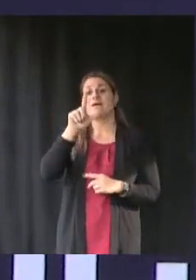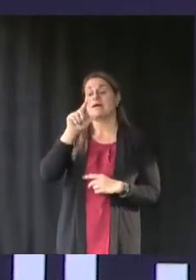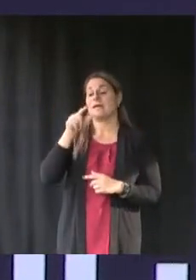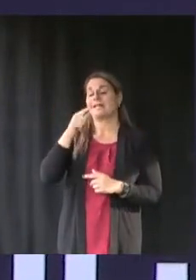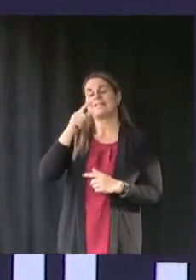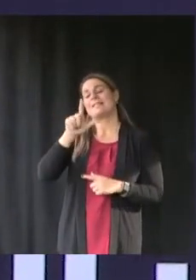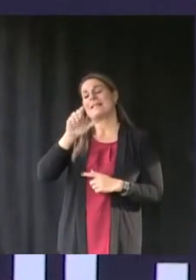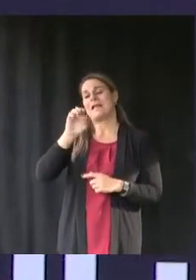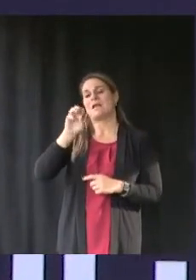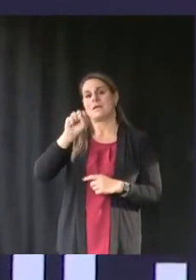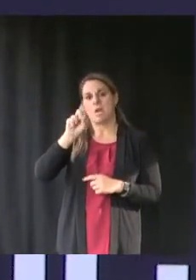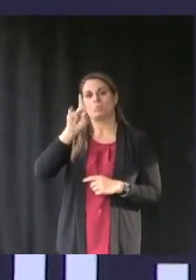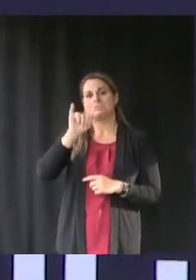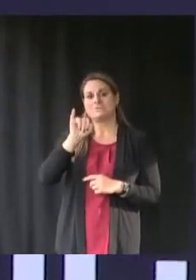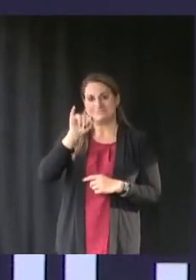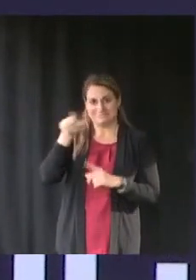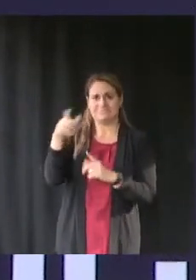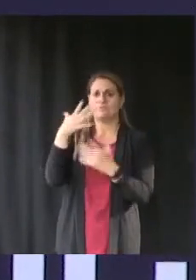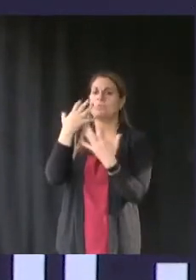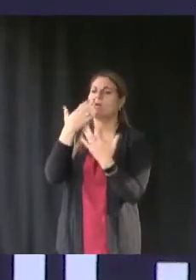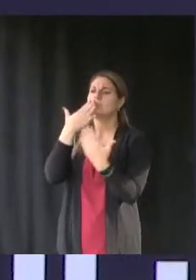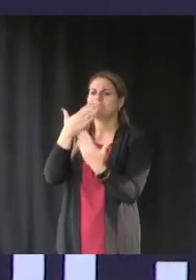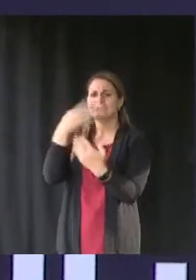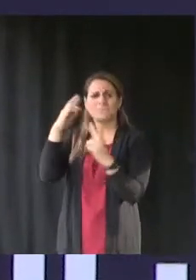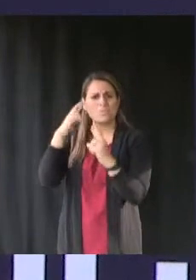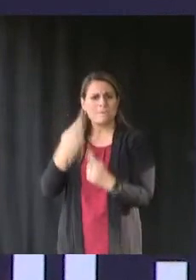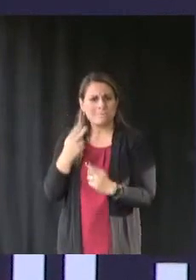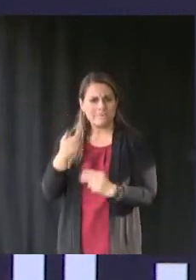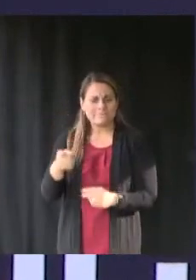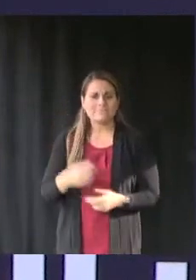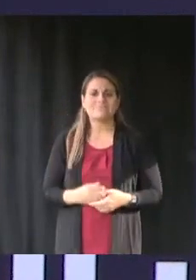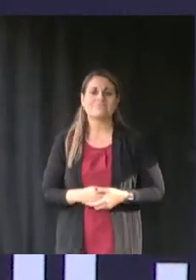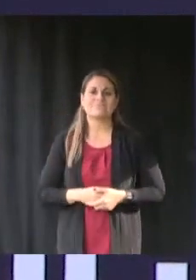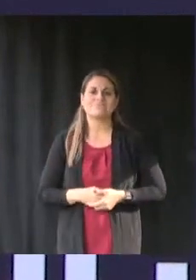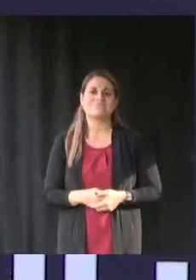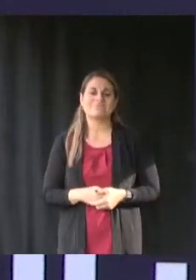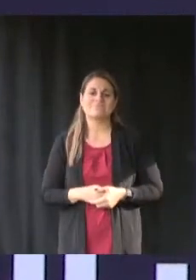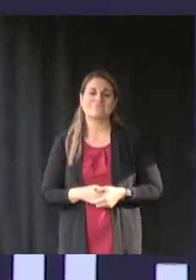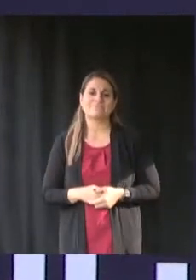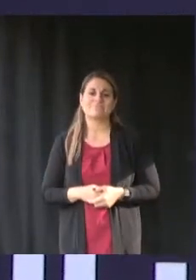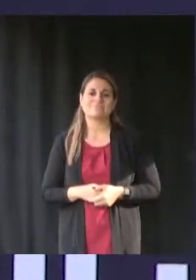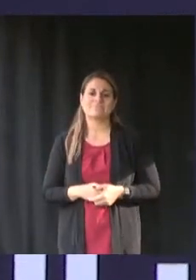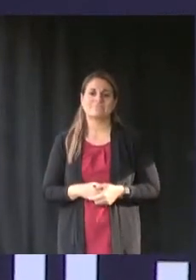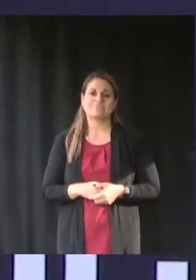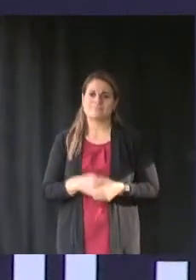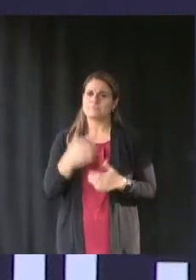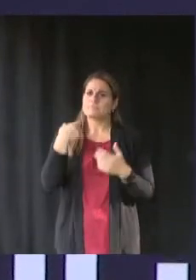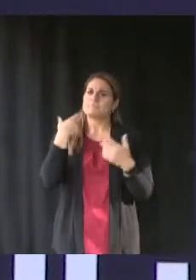the invocation here today for all of us. I wanted this to happen, many reasons.